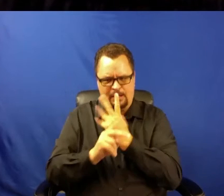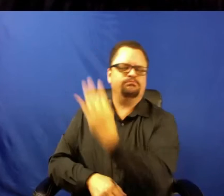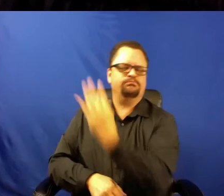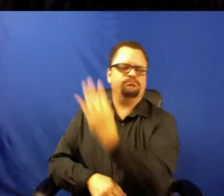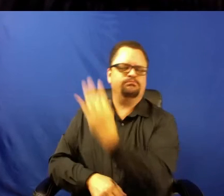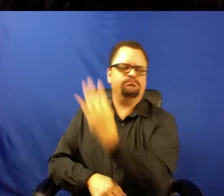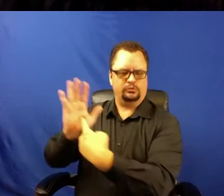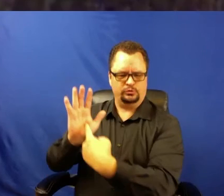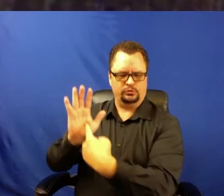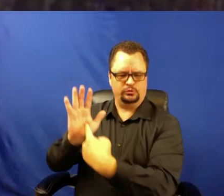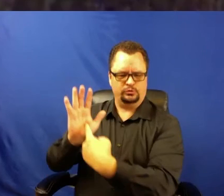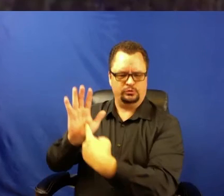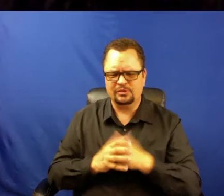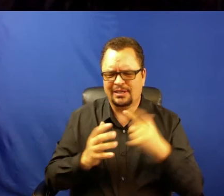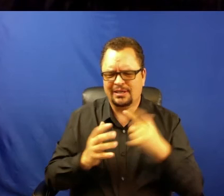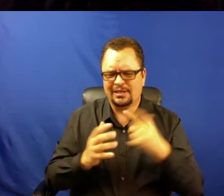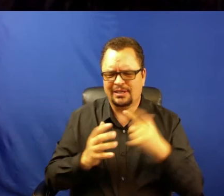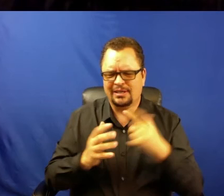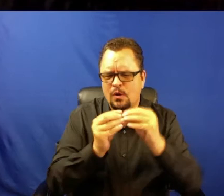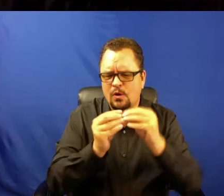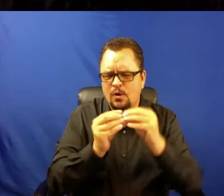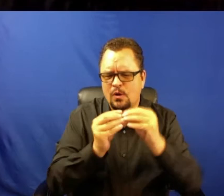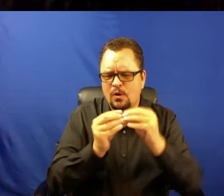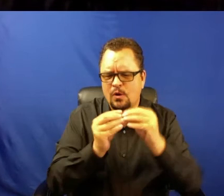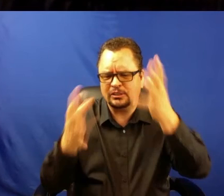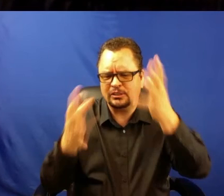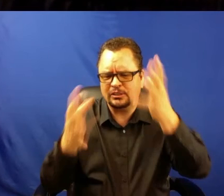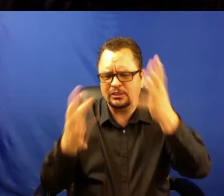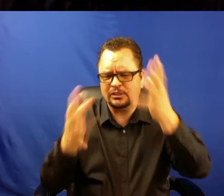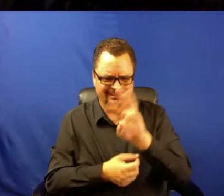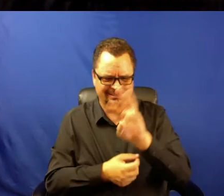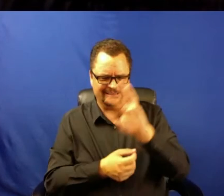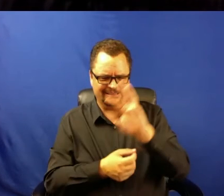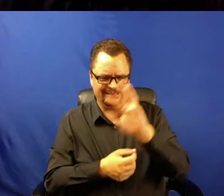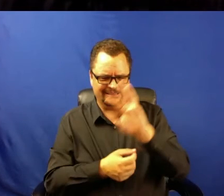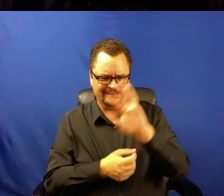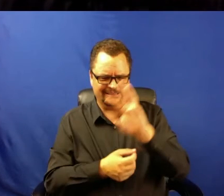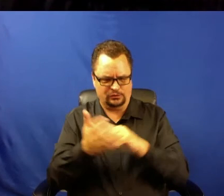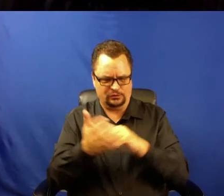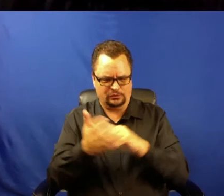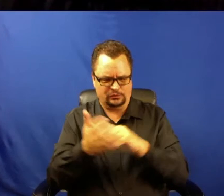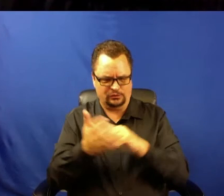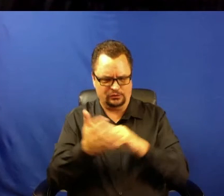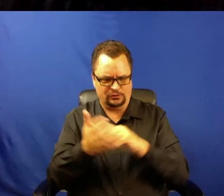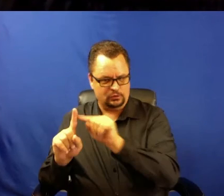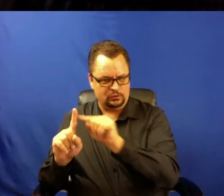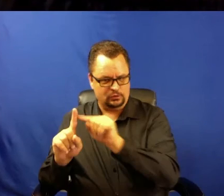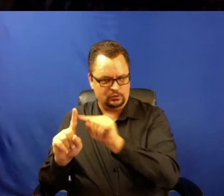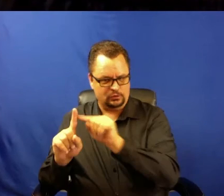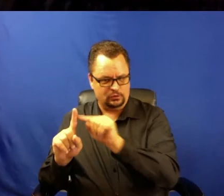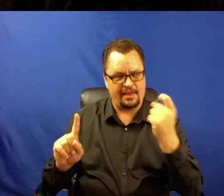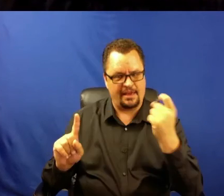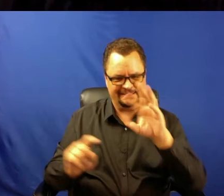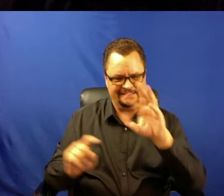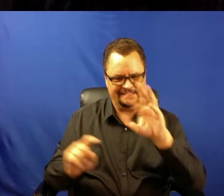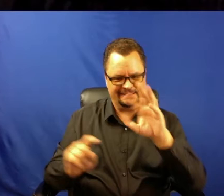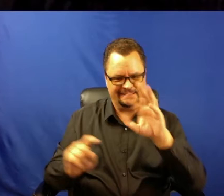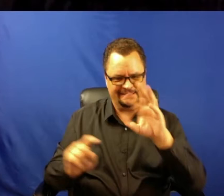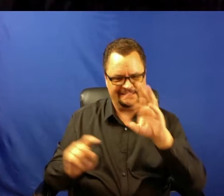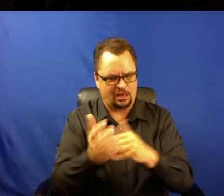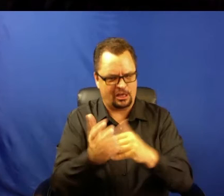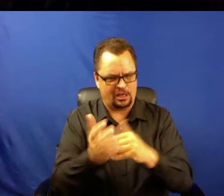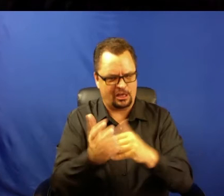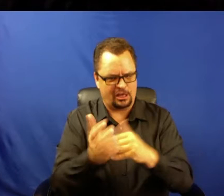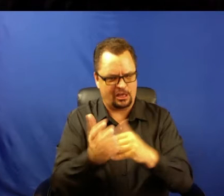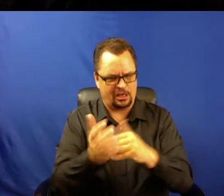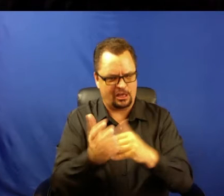66,000, 5 to 11. Okay. They're a pretty large group. I mean, We have just some young given. kids. Yeah. Funny, I had a question too, if I